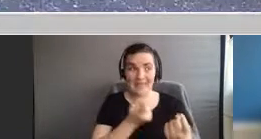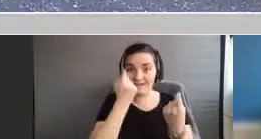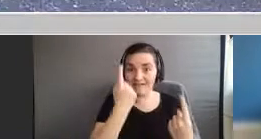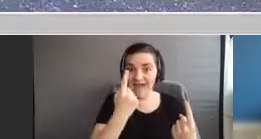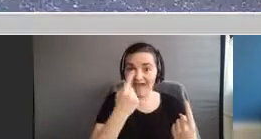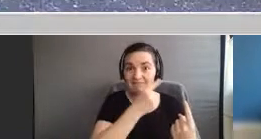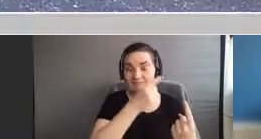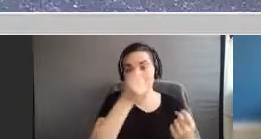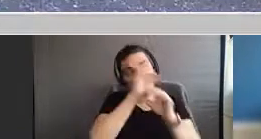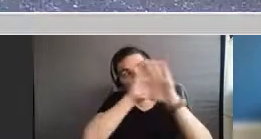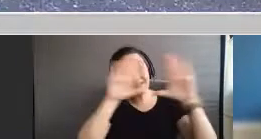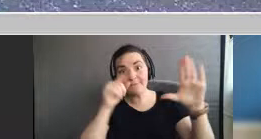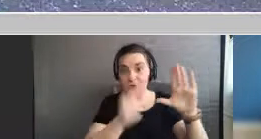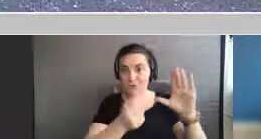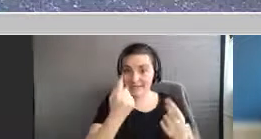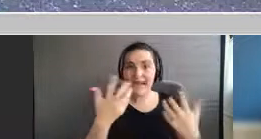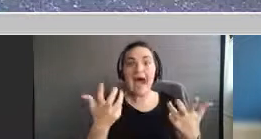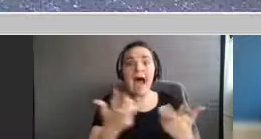their understanding, etc.